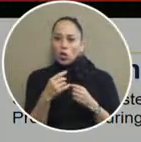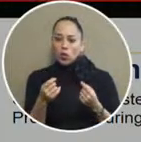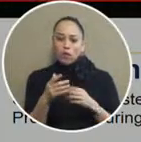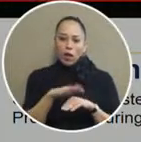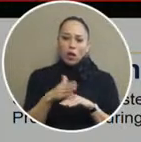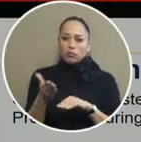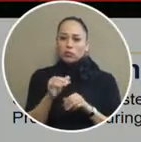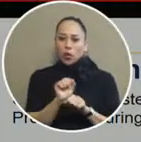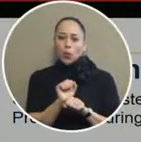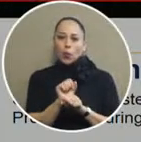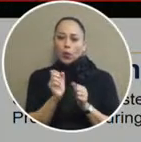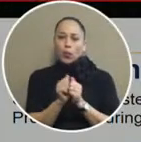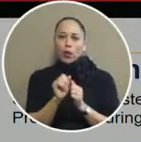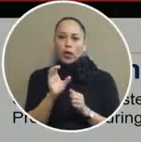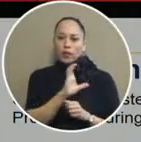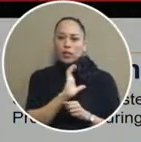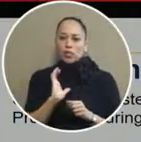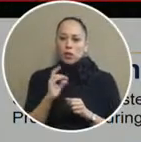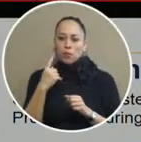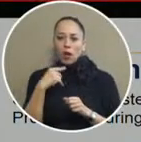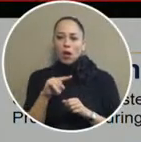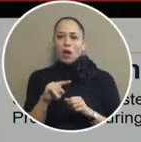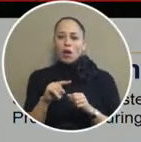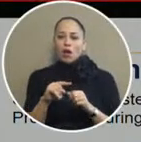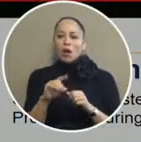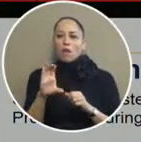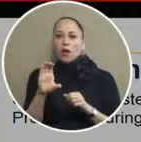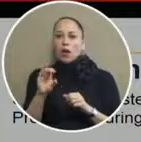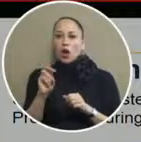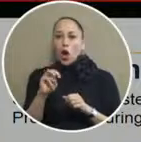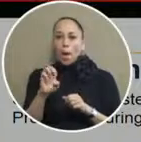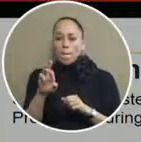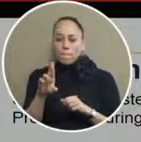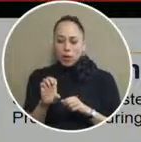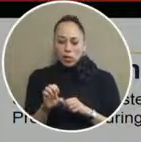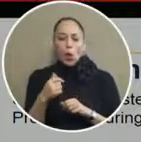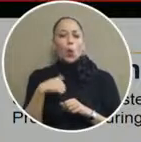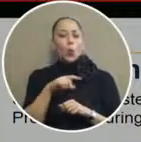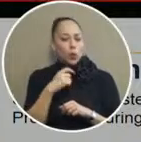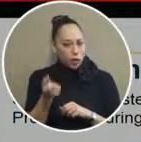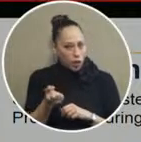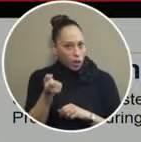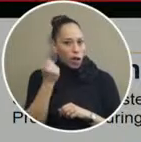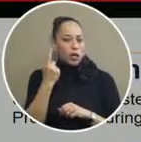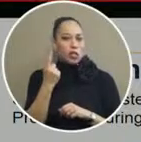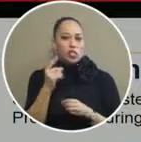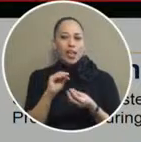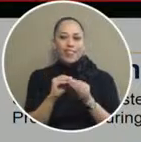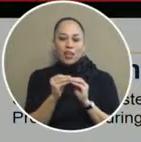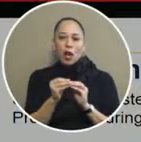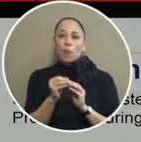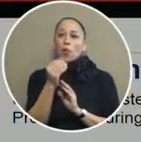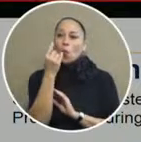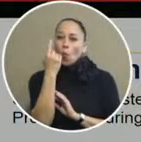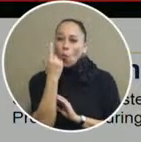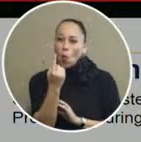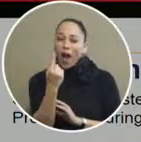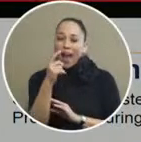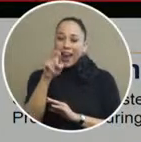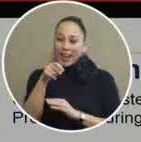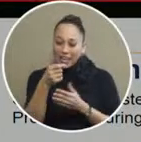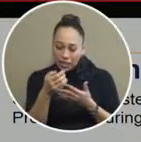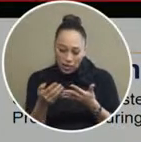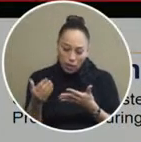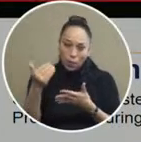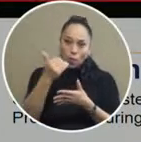onset in working with our chambers of commerce and others, we've really understood that the number one needed improvement